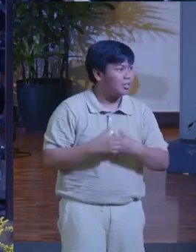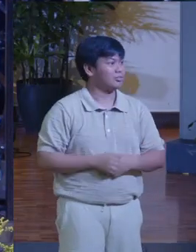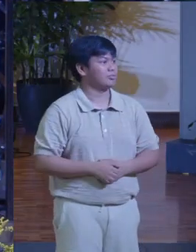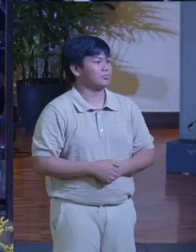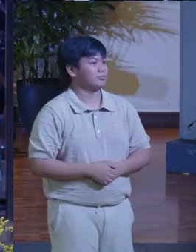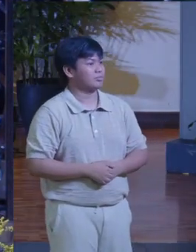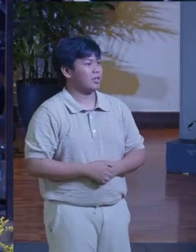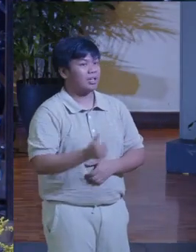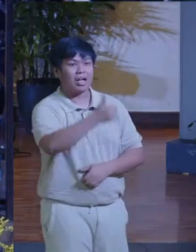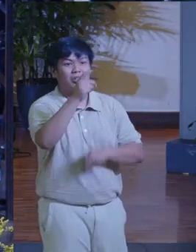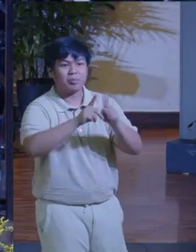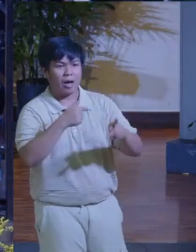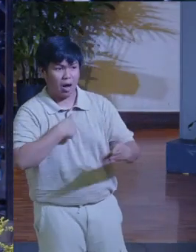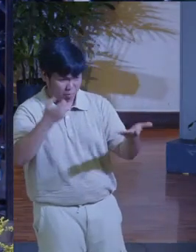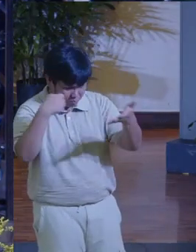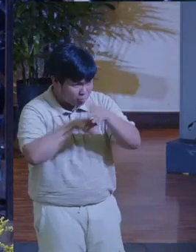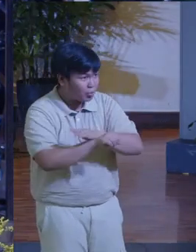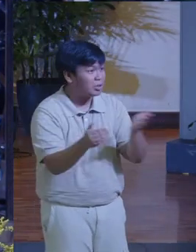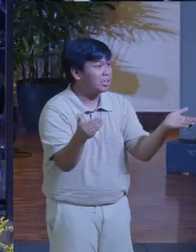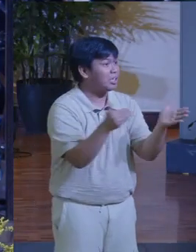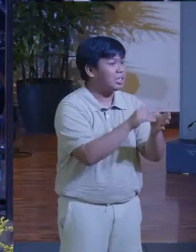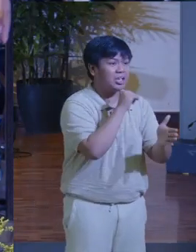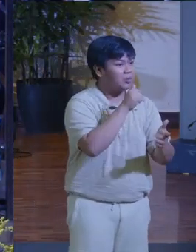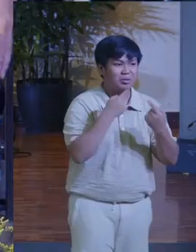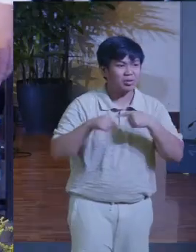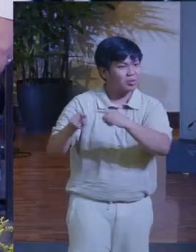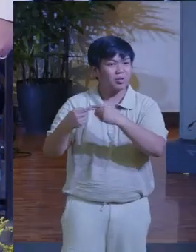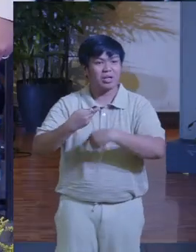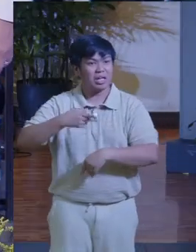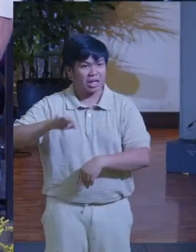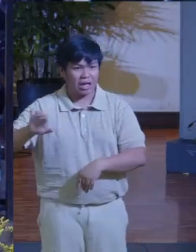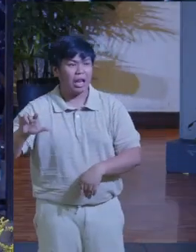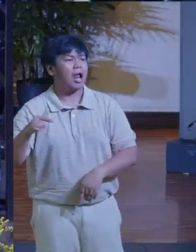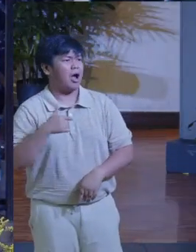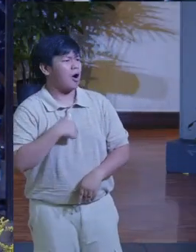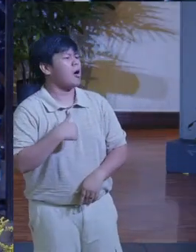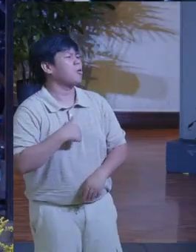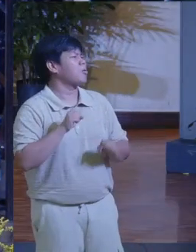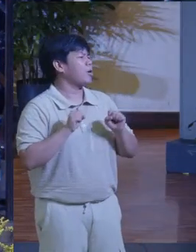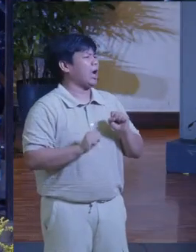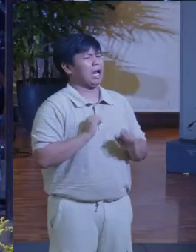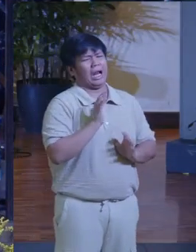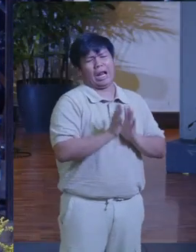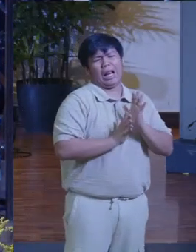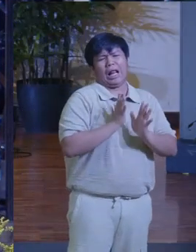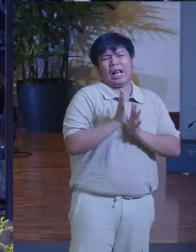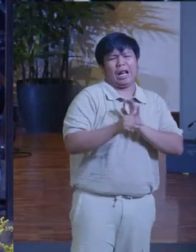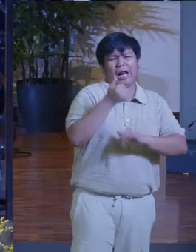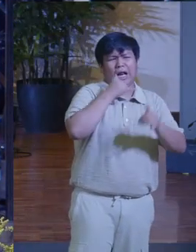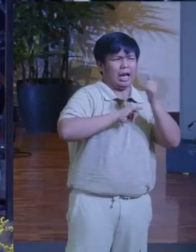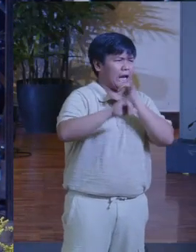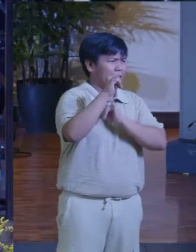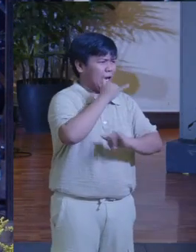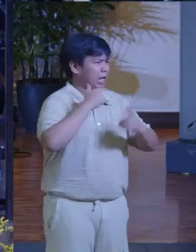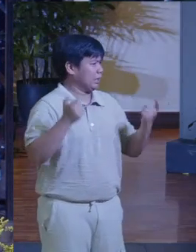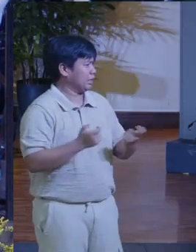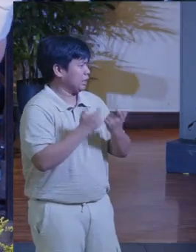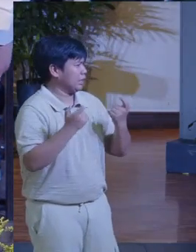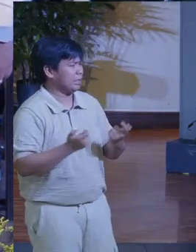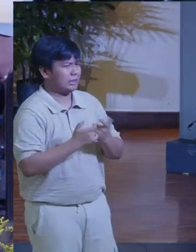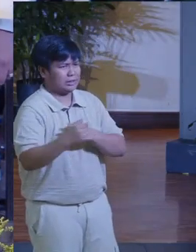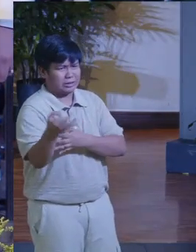ako. Hindi na ako pupunta sa impyerno. Pwede na ako mag-happy-happy. Hindi po.